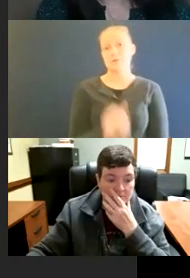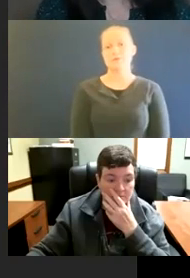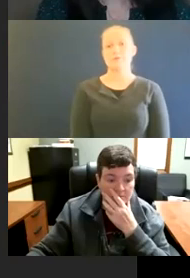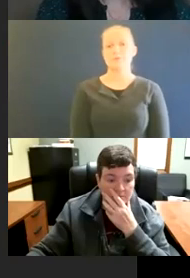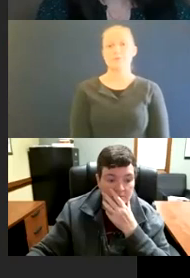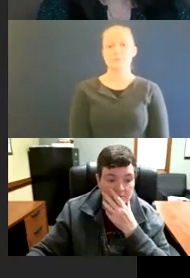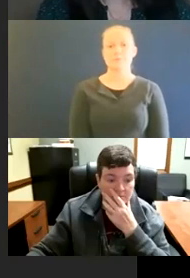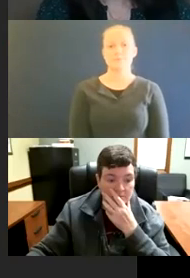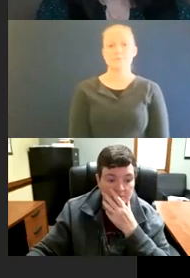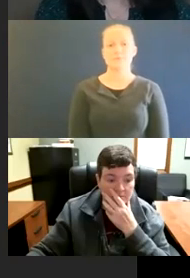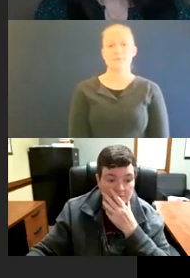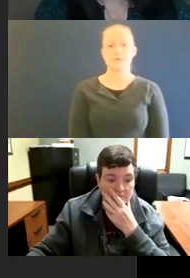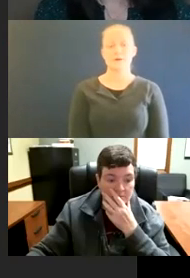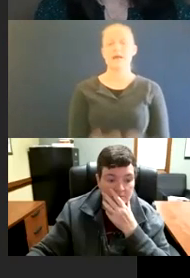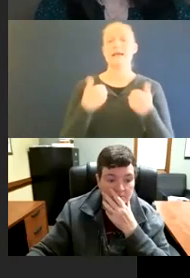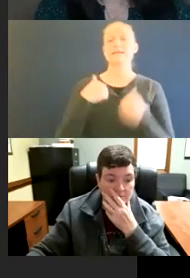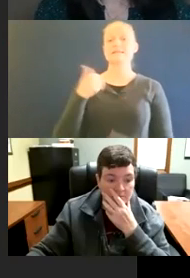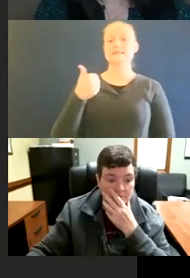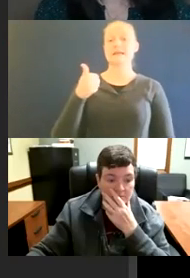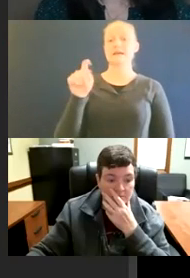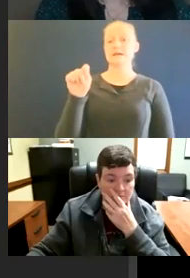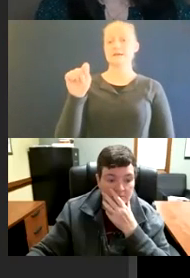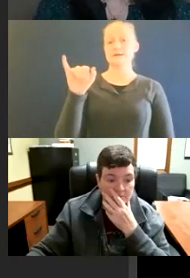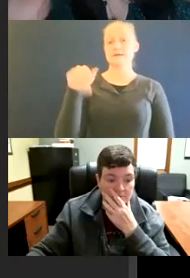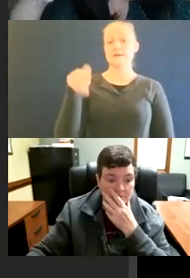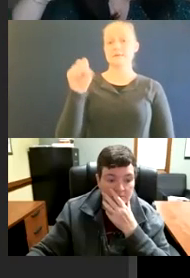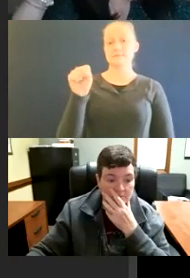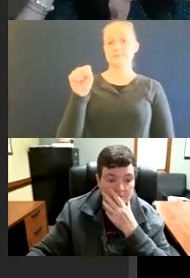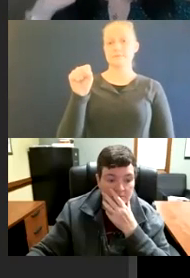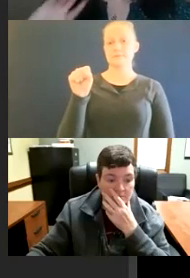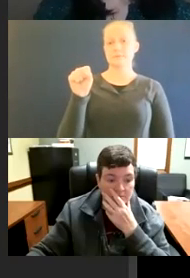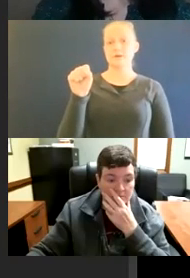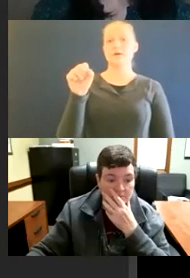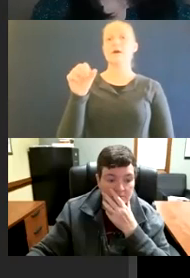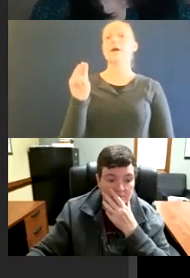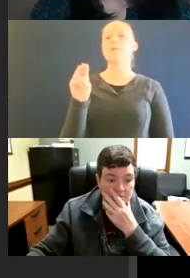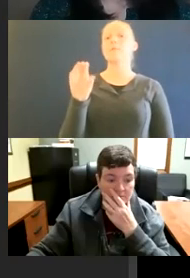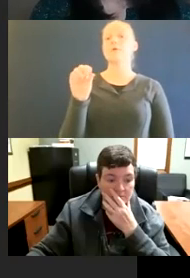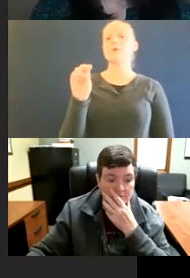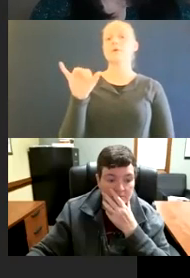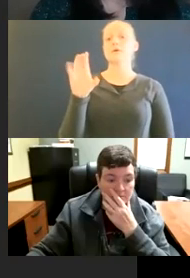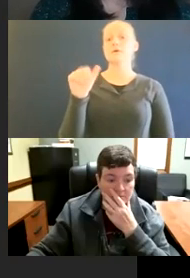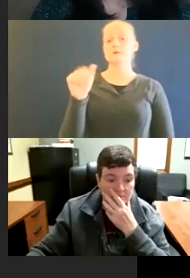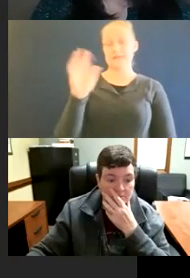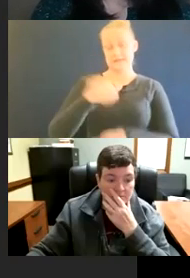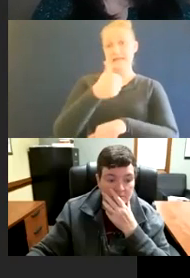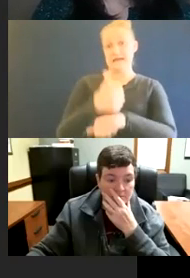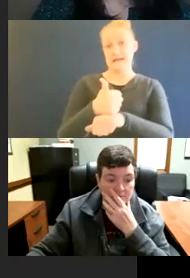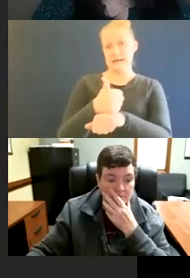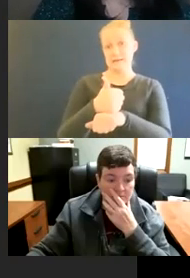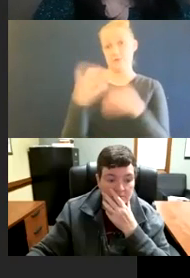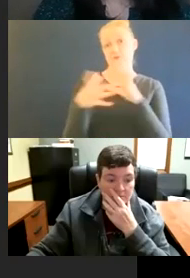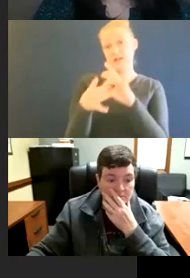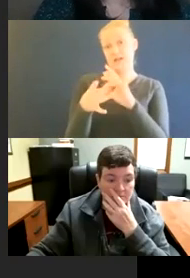set of 10 tips that that Monica has put together in those videos. So in this document, there's a